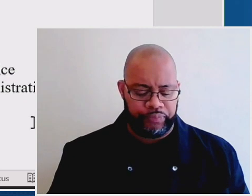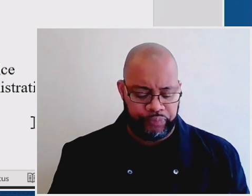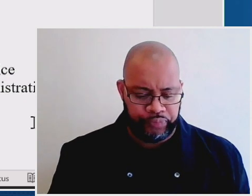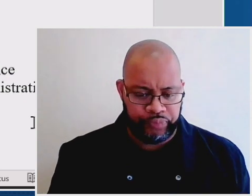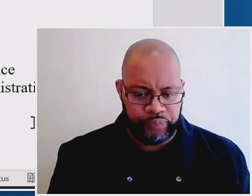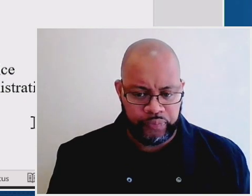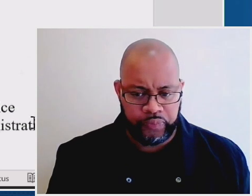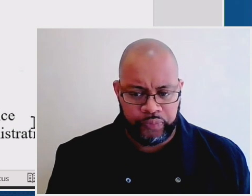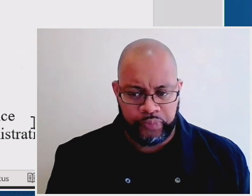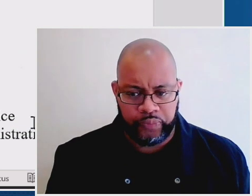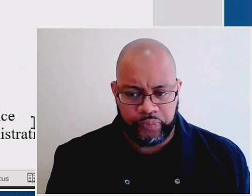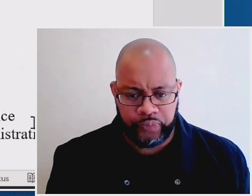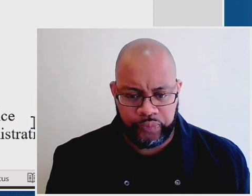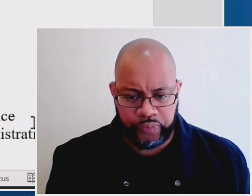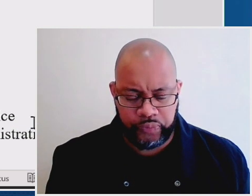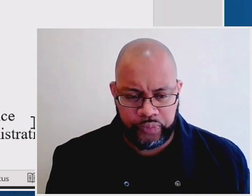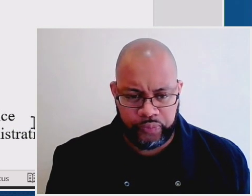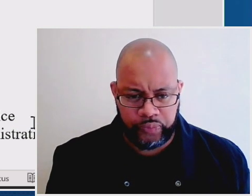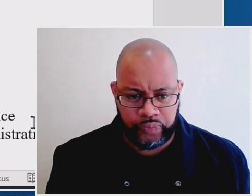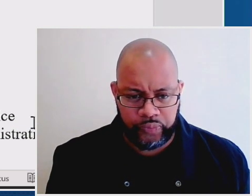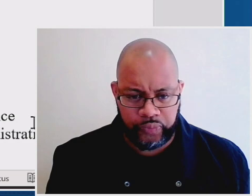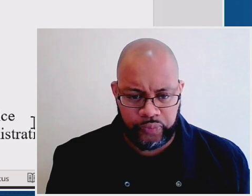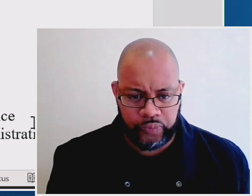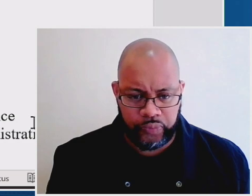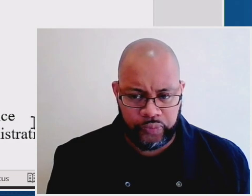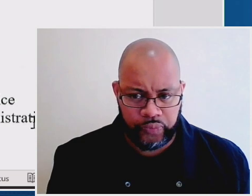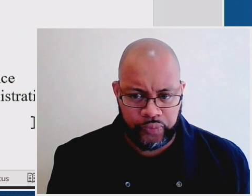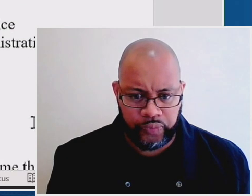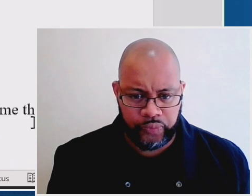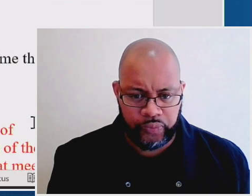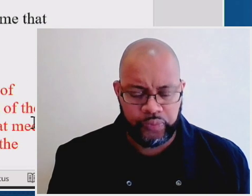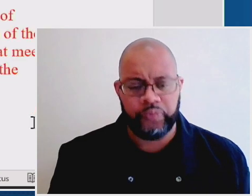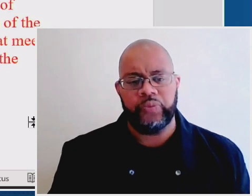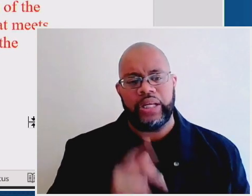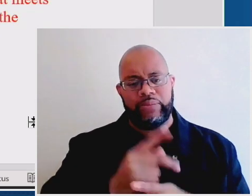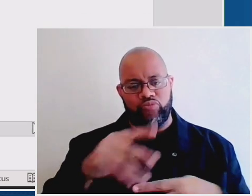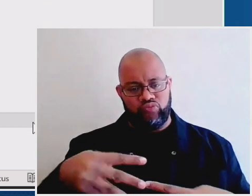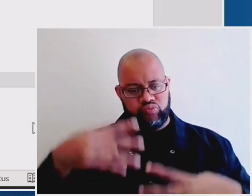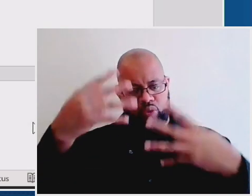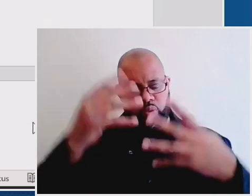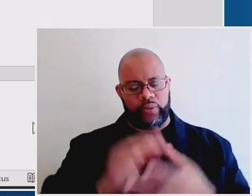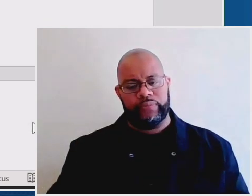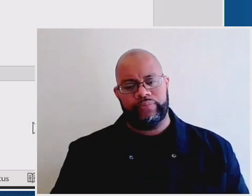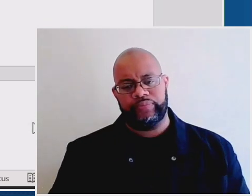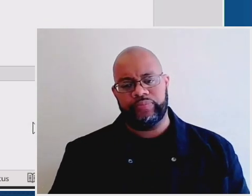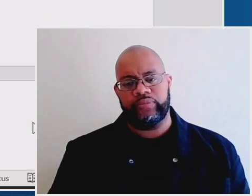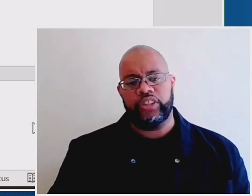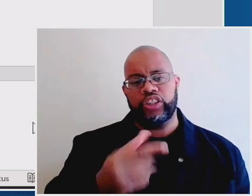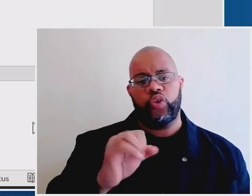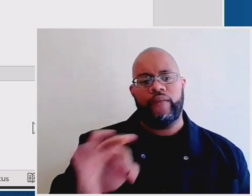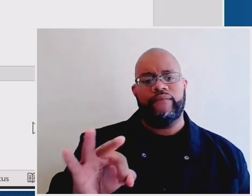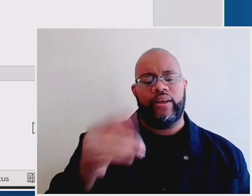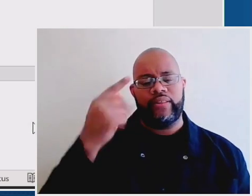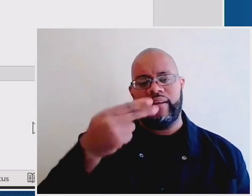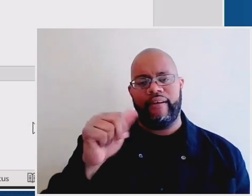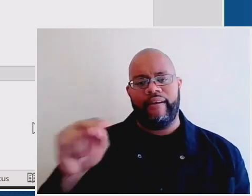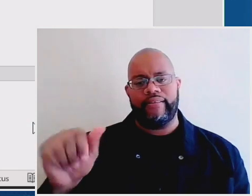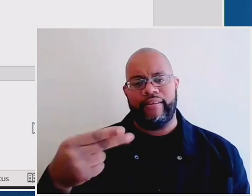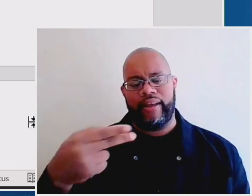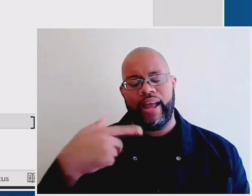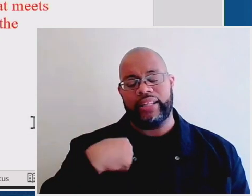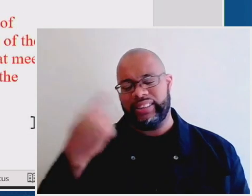go ahead. Did you want to finish that up? Keep scrolling. Thank you. Okay. Well, Jeff, I think Hannah had something. I